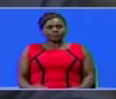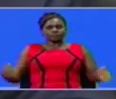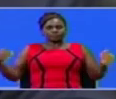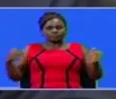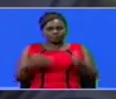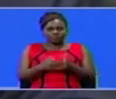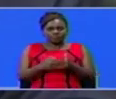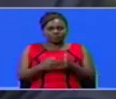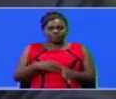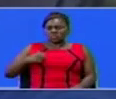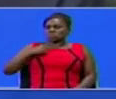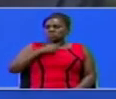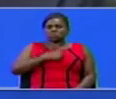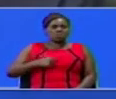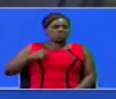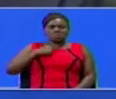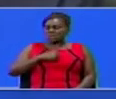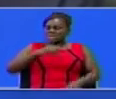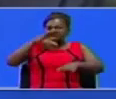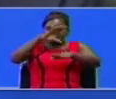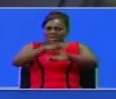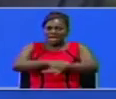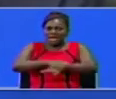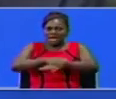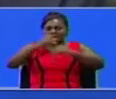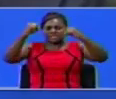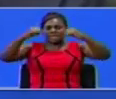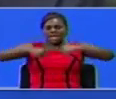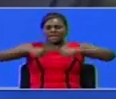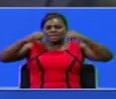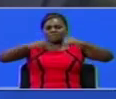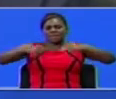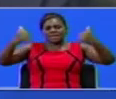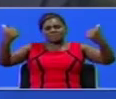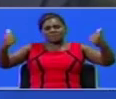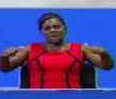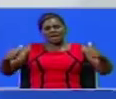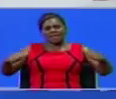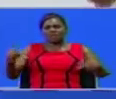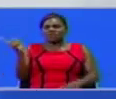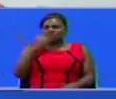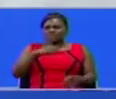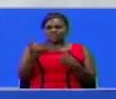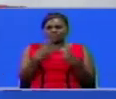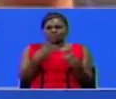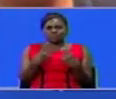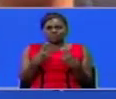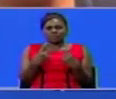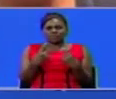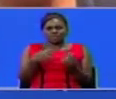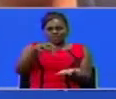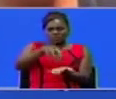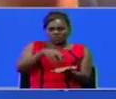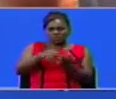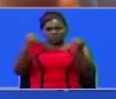Stalemates. It's unfortunate we have not reached a point where we can say we have concluded our discussion. Hardline positions. And